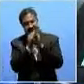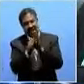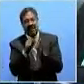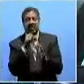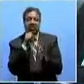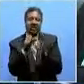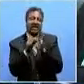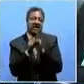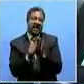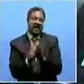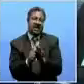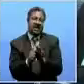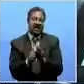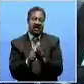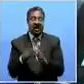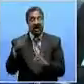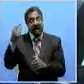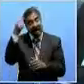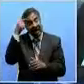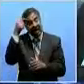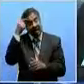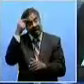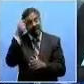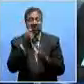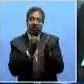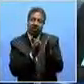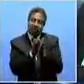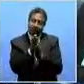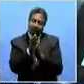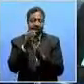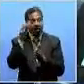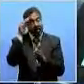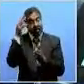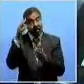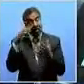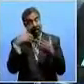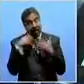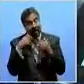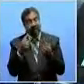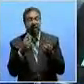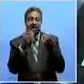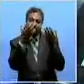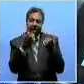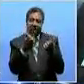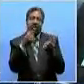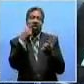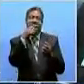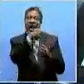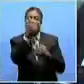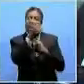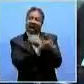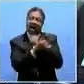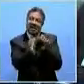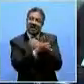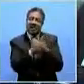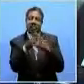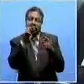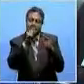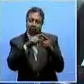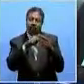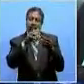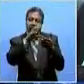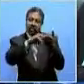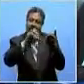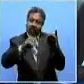is working to address some of the concerns of countries who still have us on their red list, and I remain